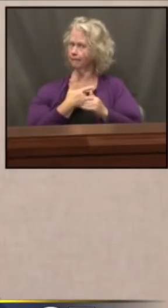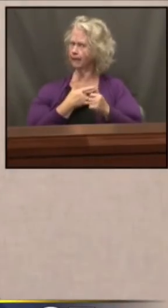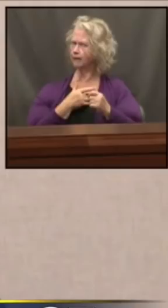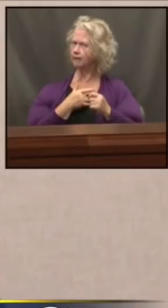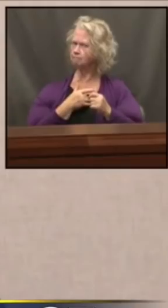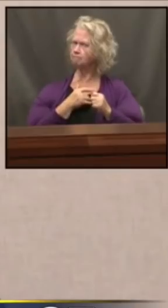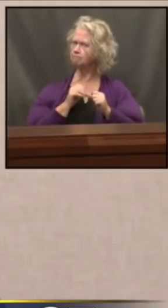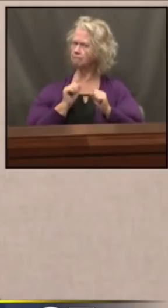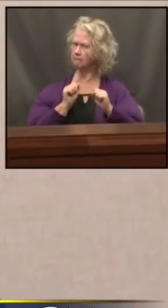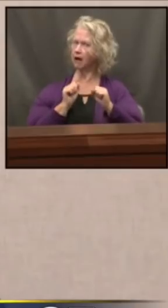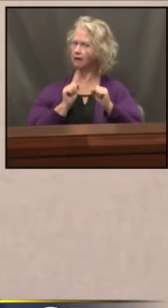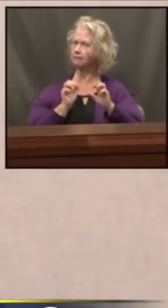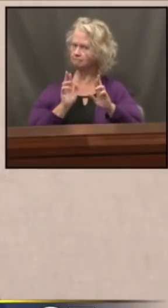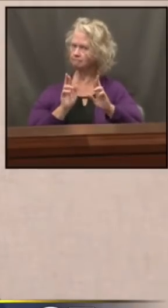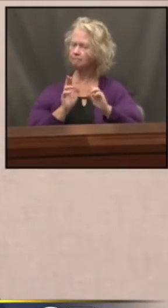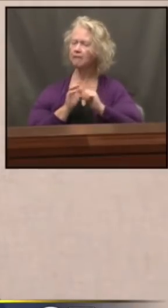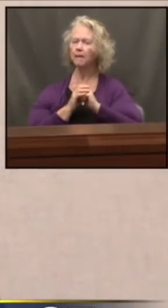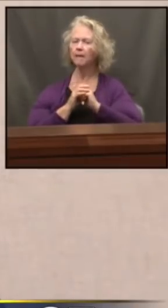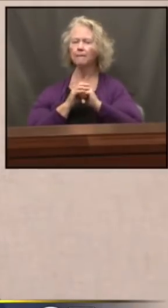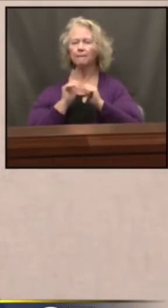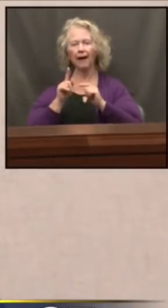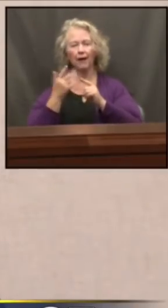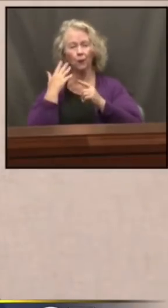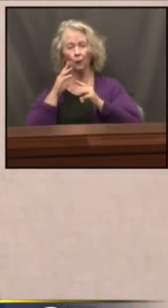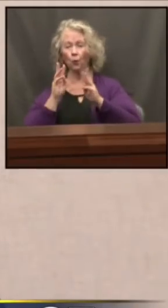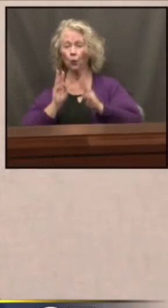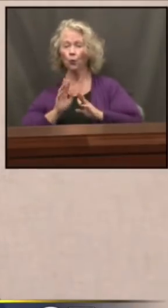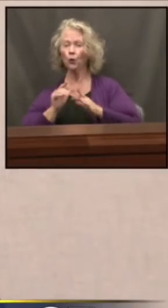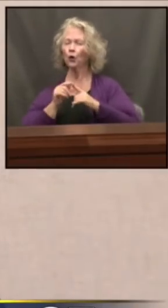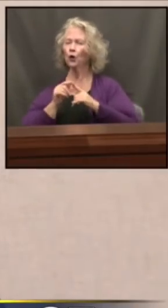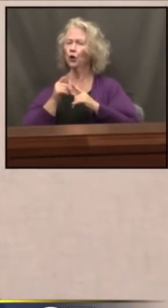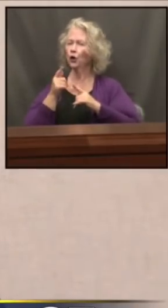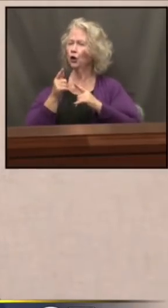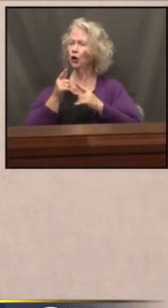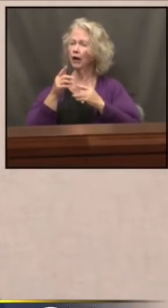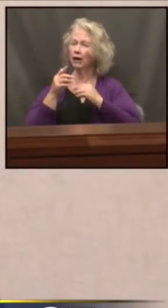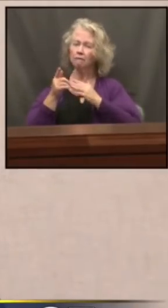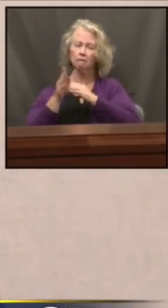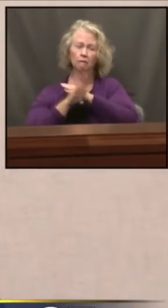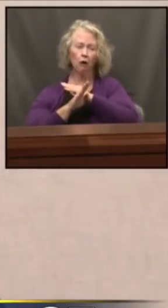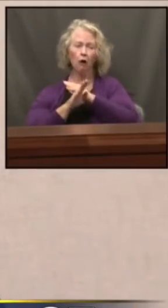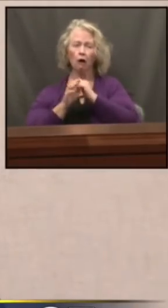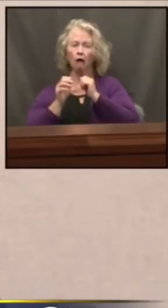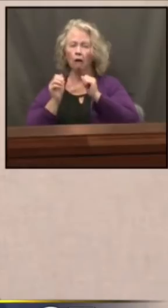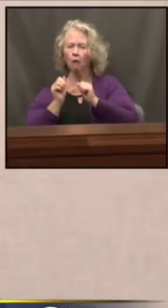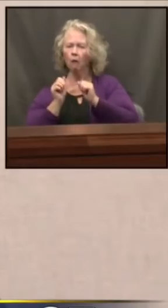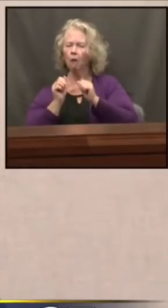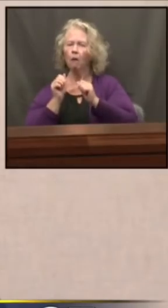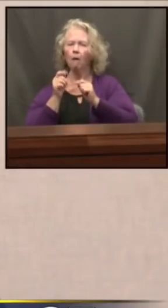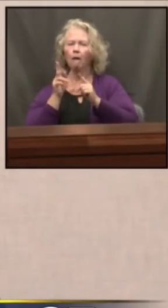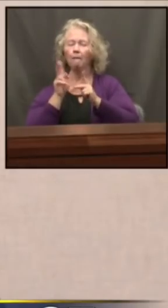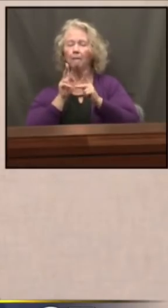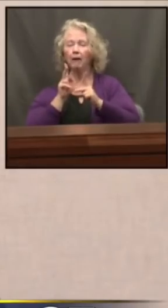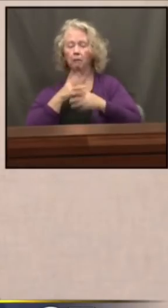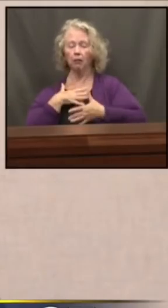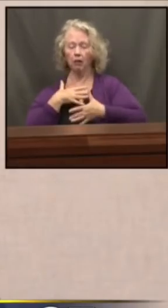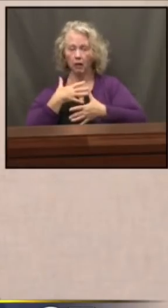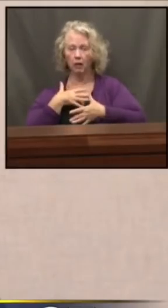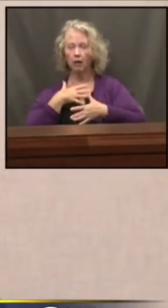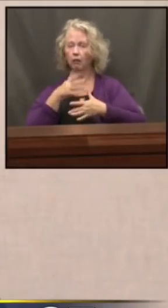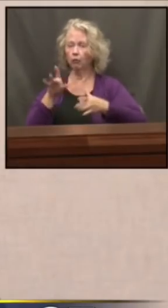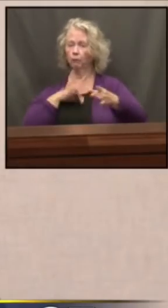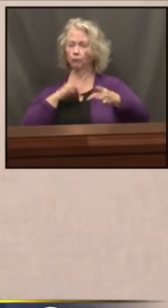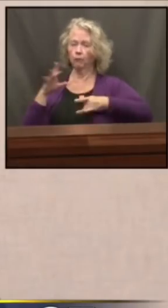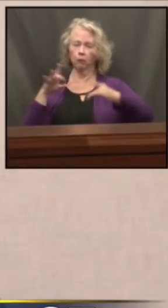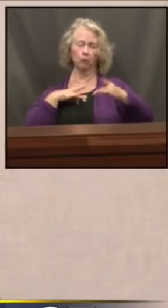It is the winter months when respiratory viruses circulate in general. So we have to be prepared for that. We have to be prepared for the